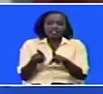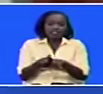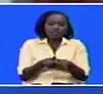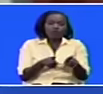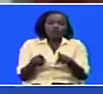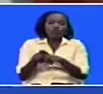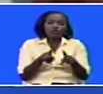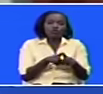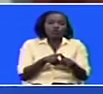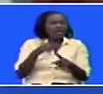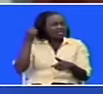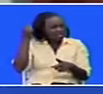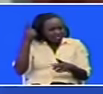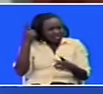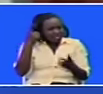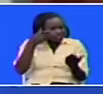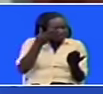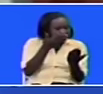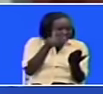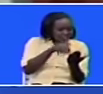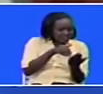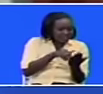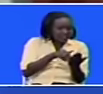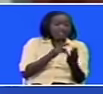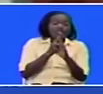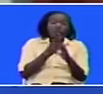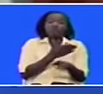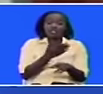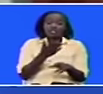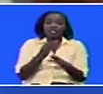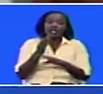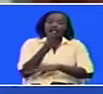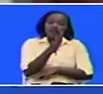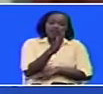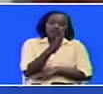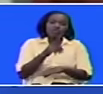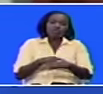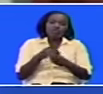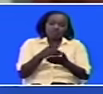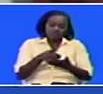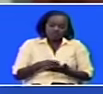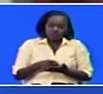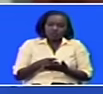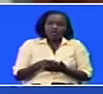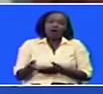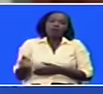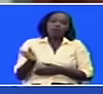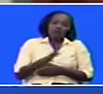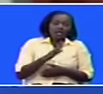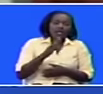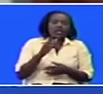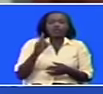be also digesting the contents from that particular report, so that the afternoon session, the debate is informed by what